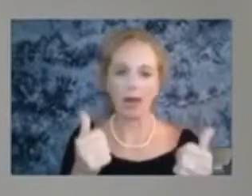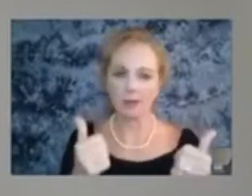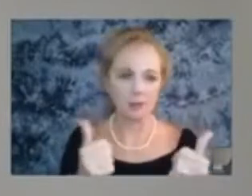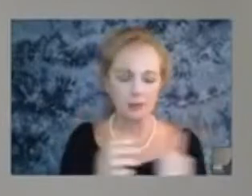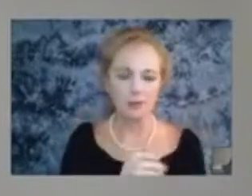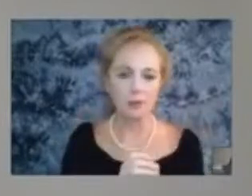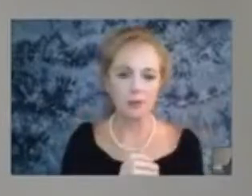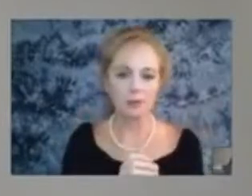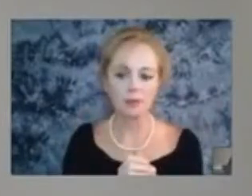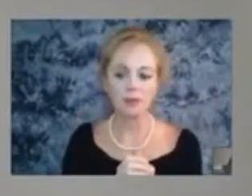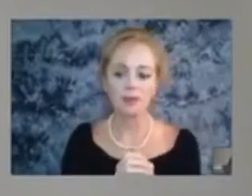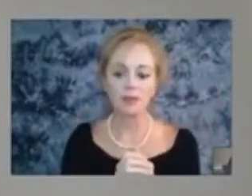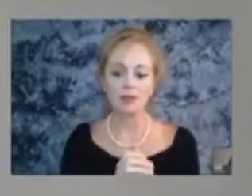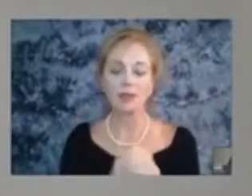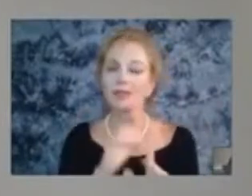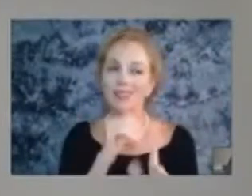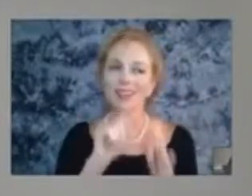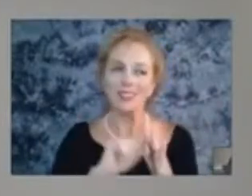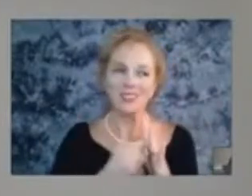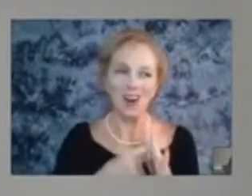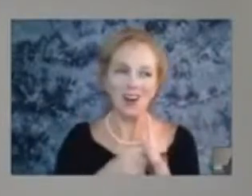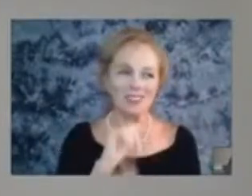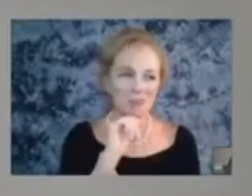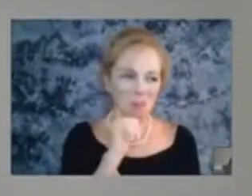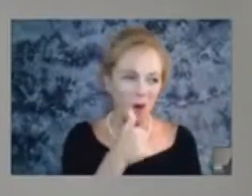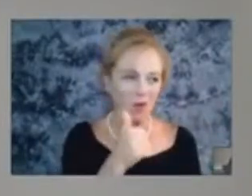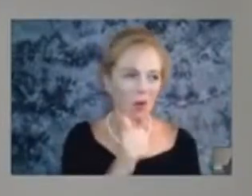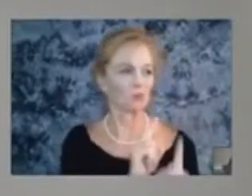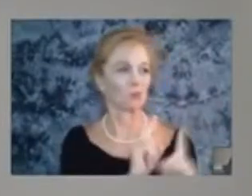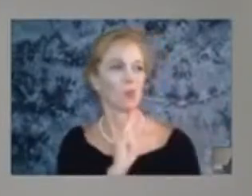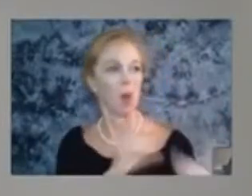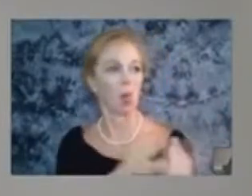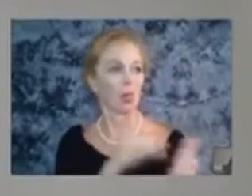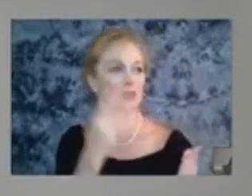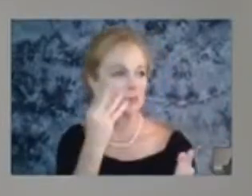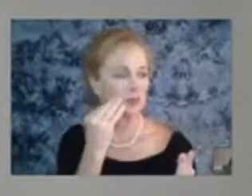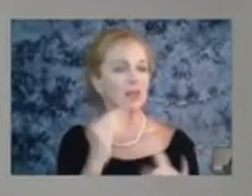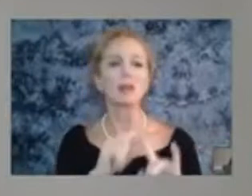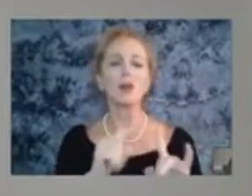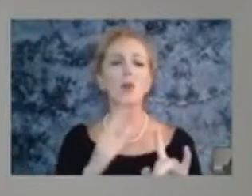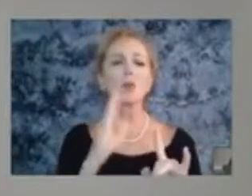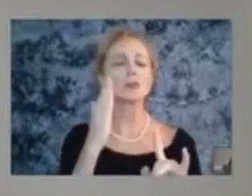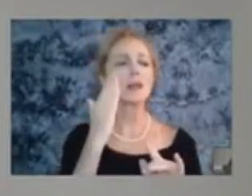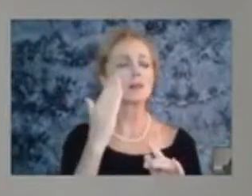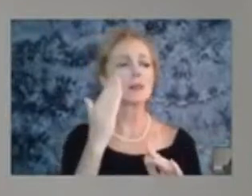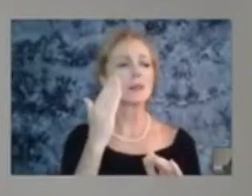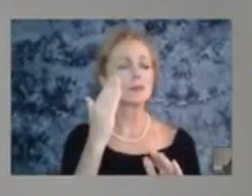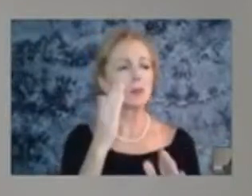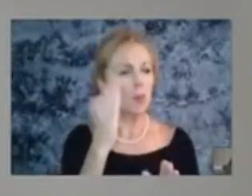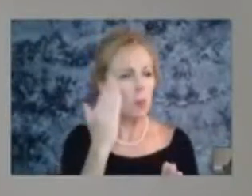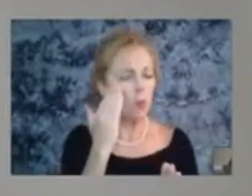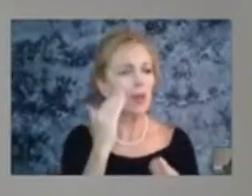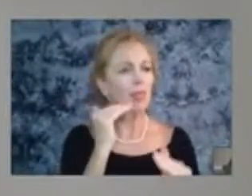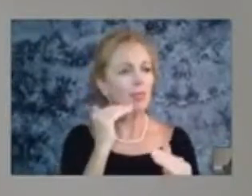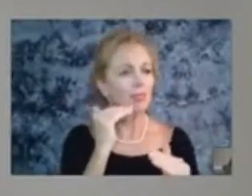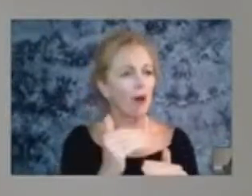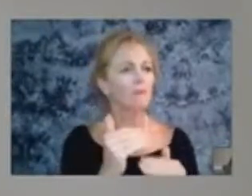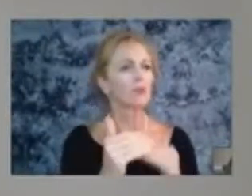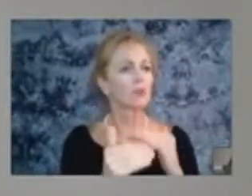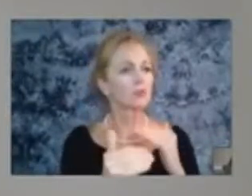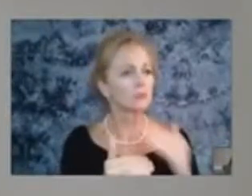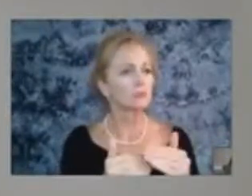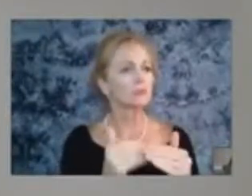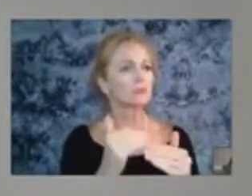remote learning experience tomorrow and experiencing something. We have to be very thoughtful about this and make sure that we do this in partnership